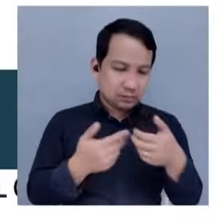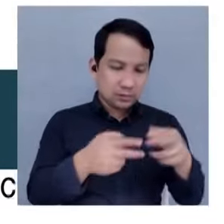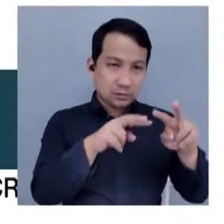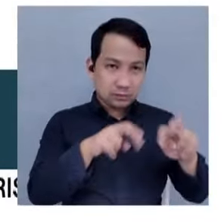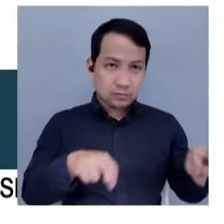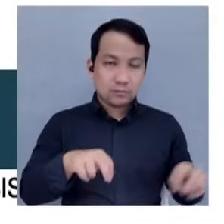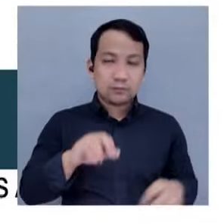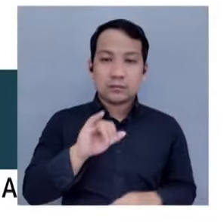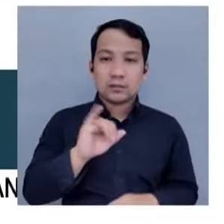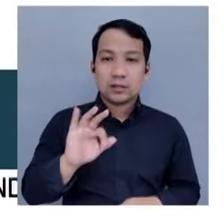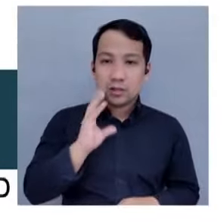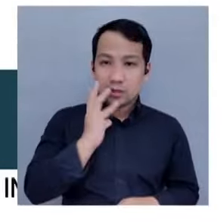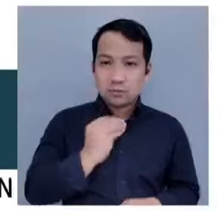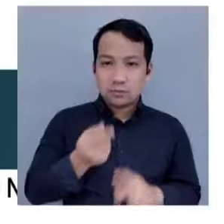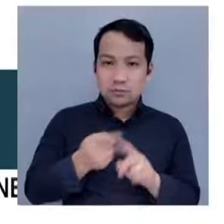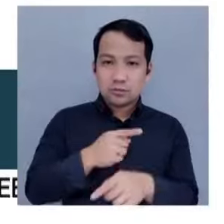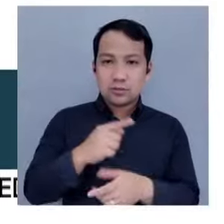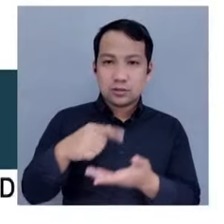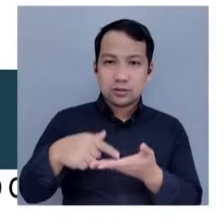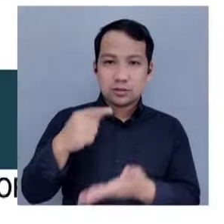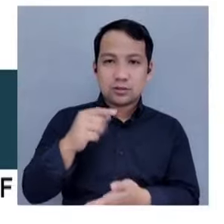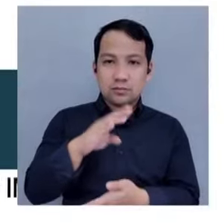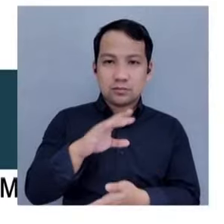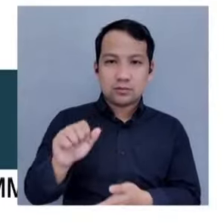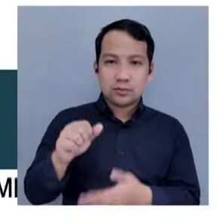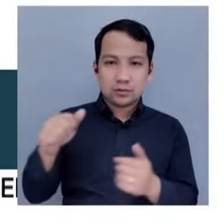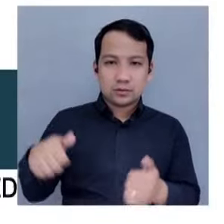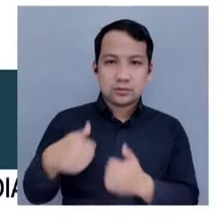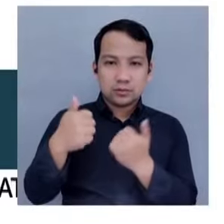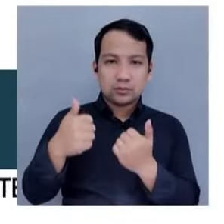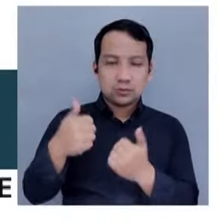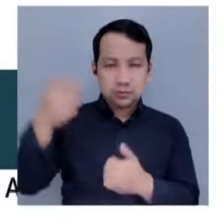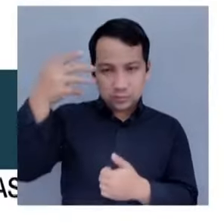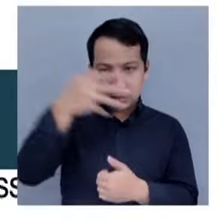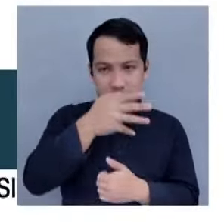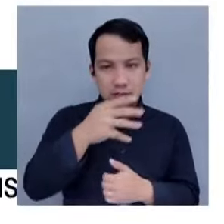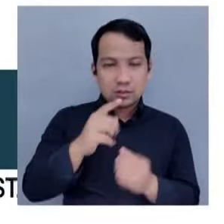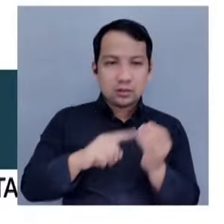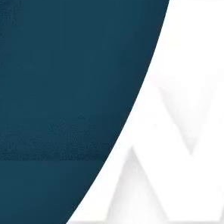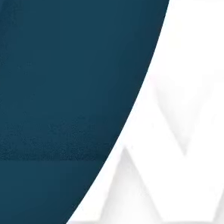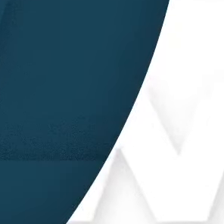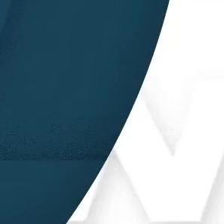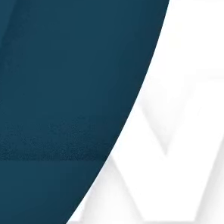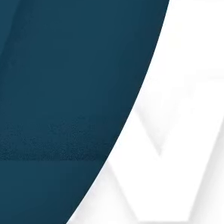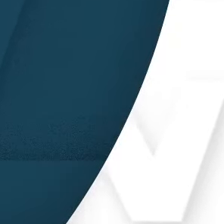from Banban, a registered voter, will challenge her citizenship. And I'm sure there will be.